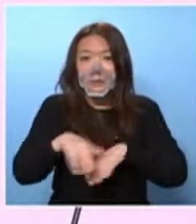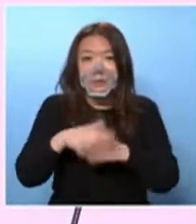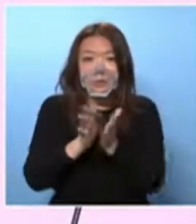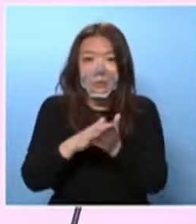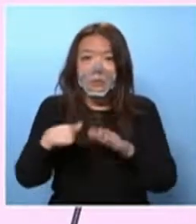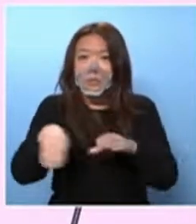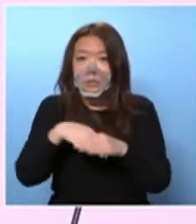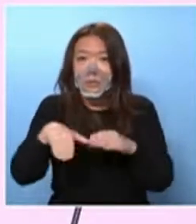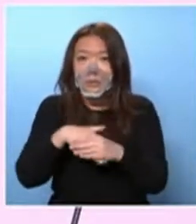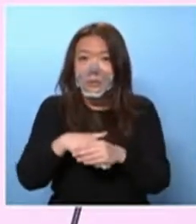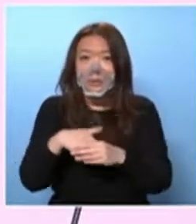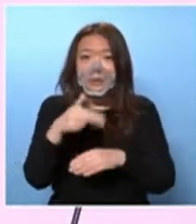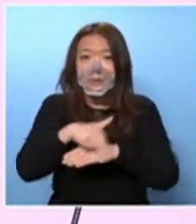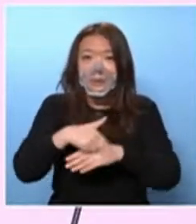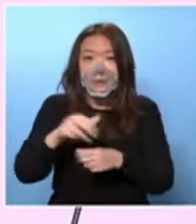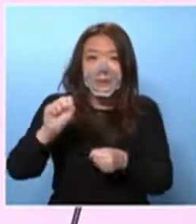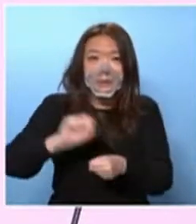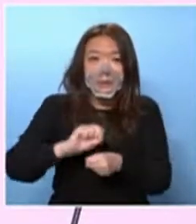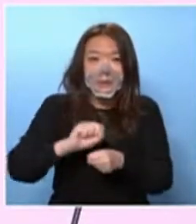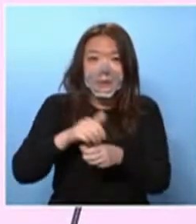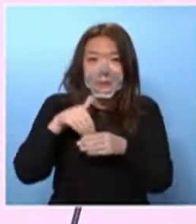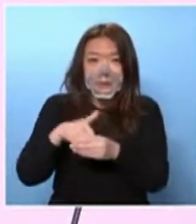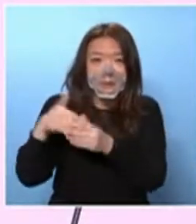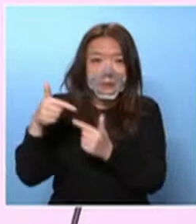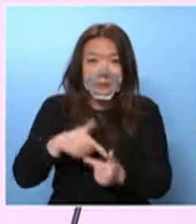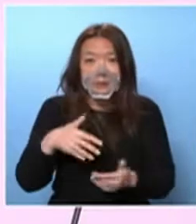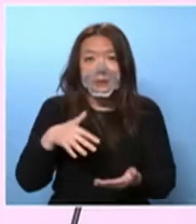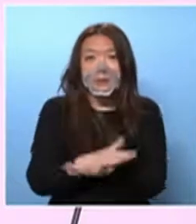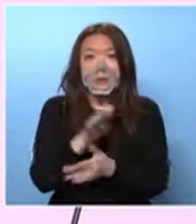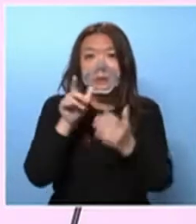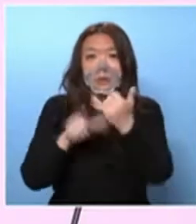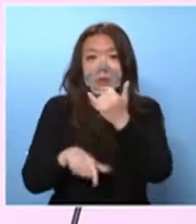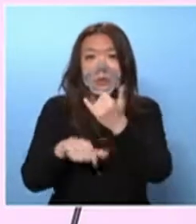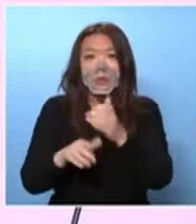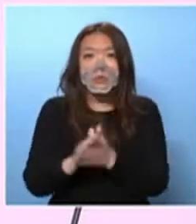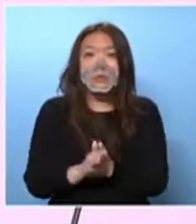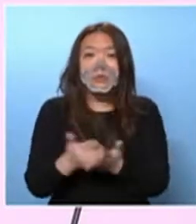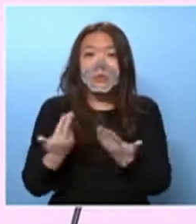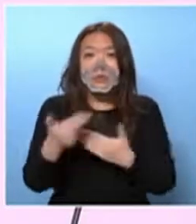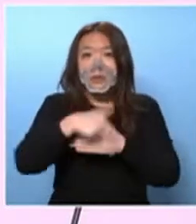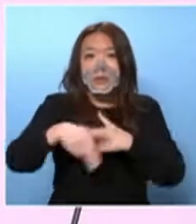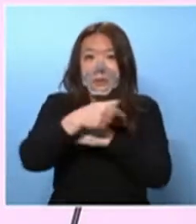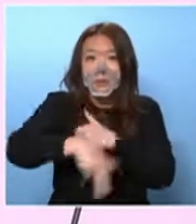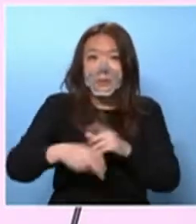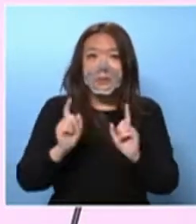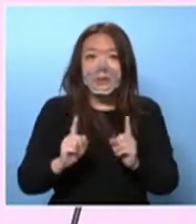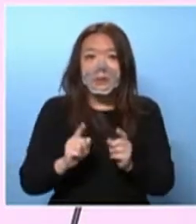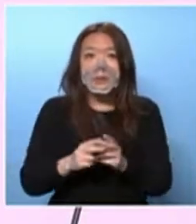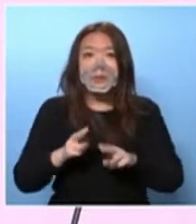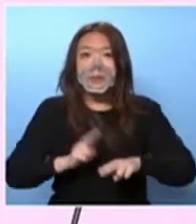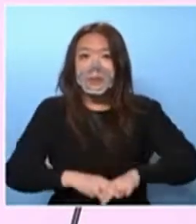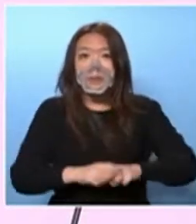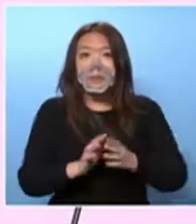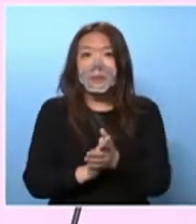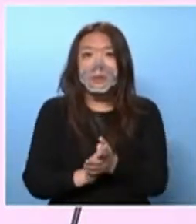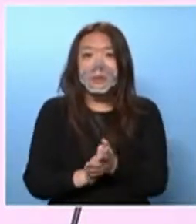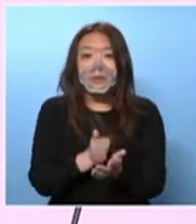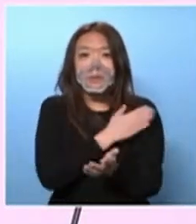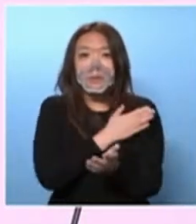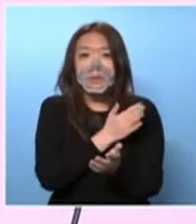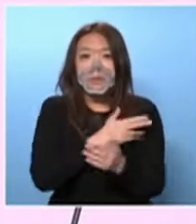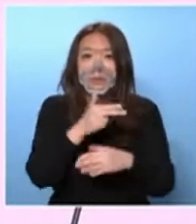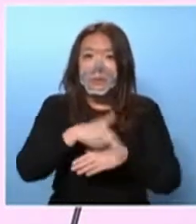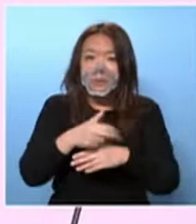the SME Financing Guarantee Scheme for 1 year to the end of June next year. The special